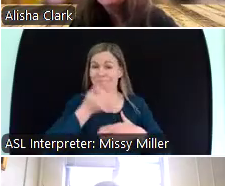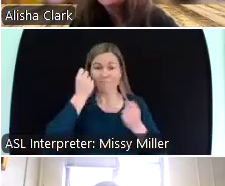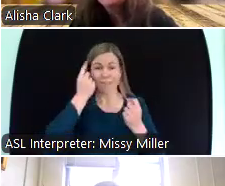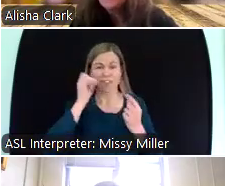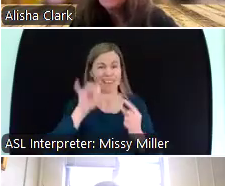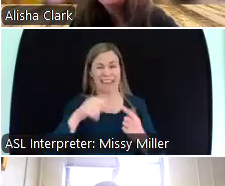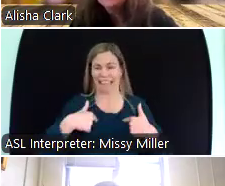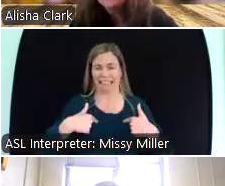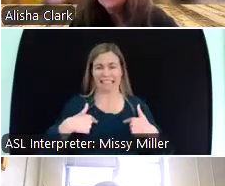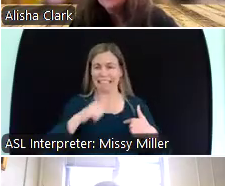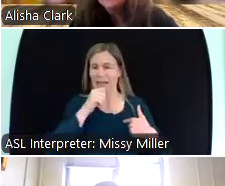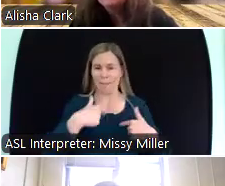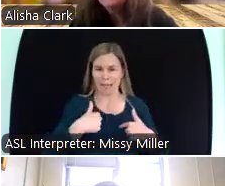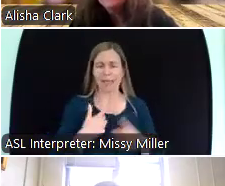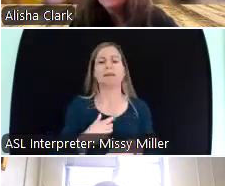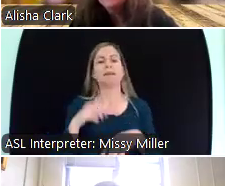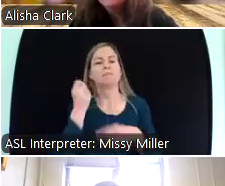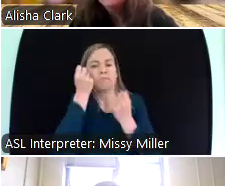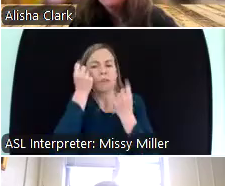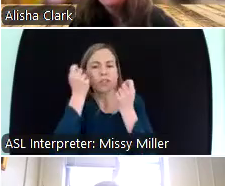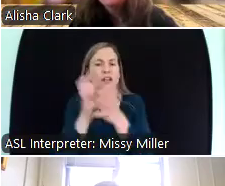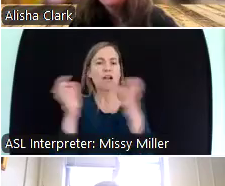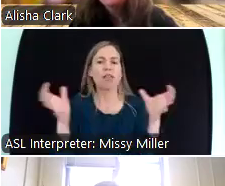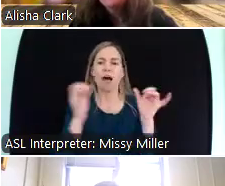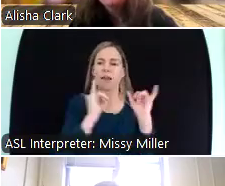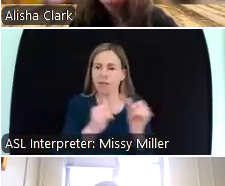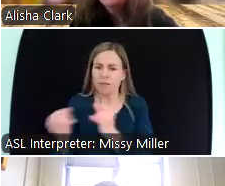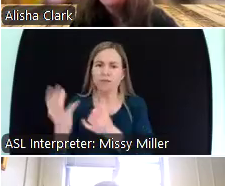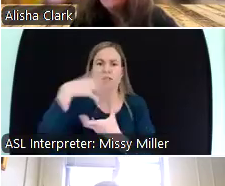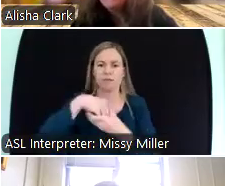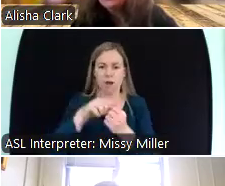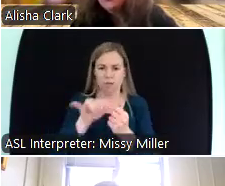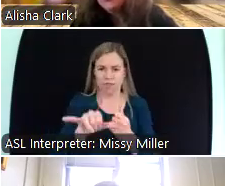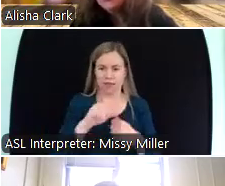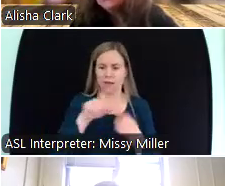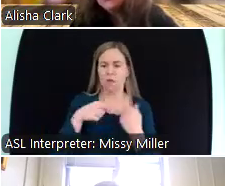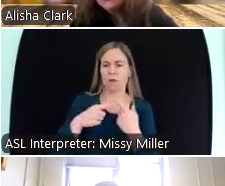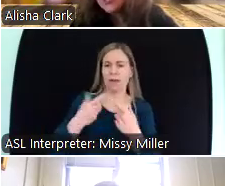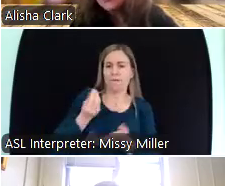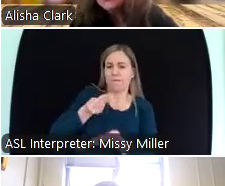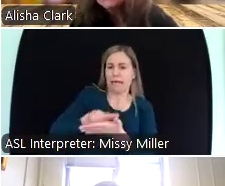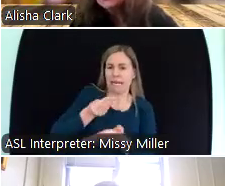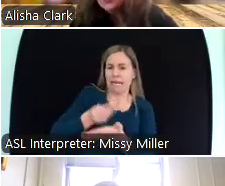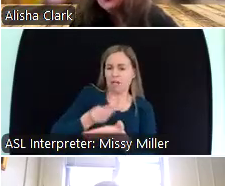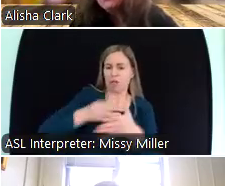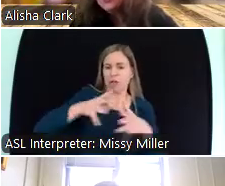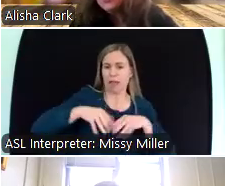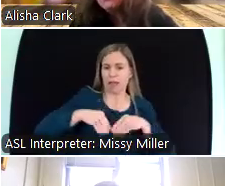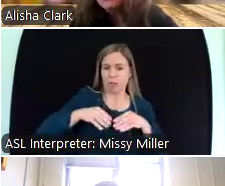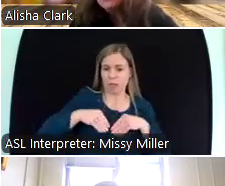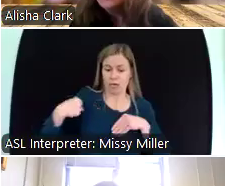individuals that are involved when the financial eligibility is looked at.